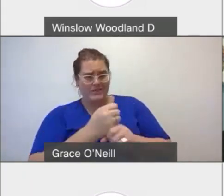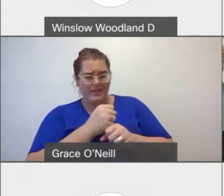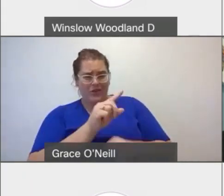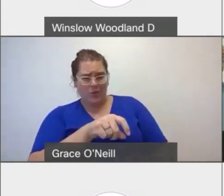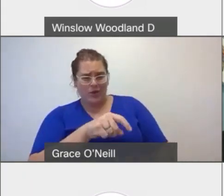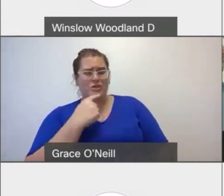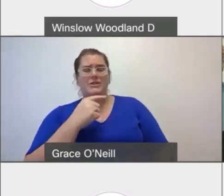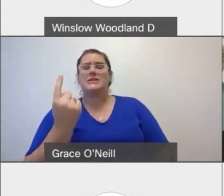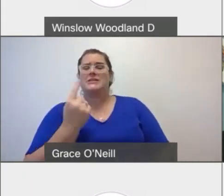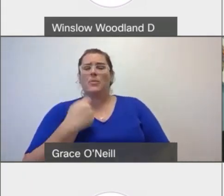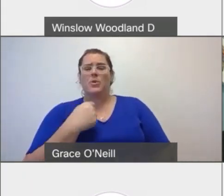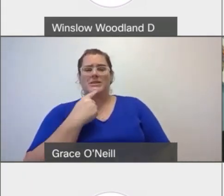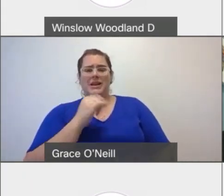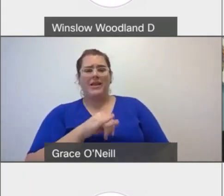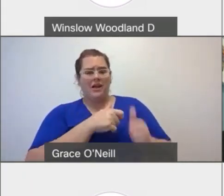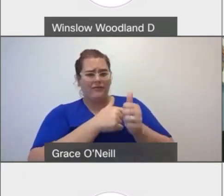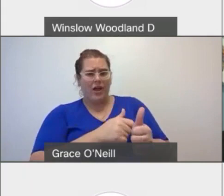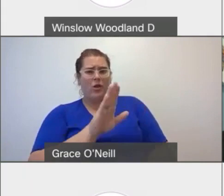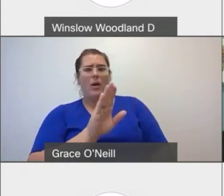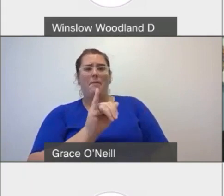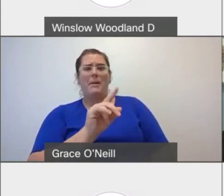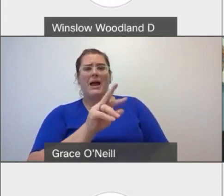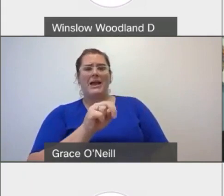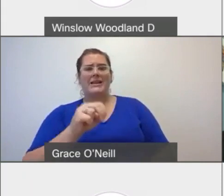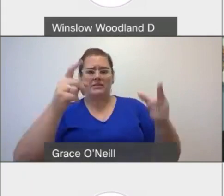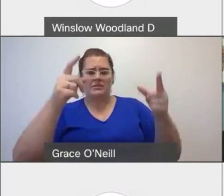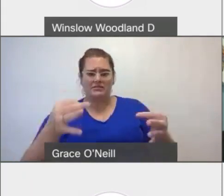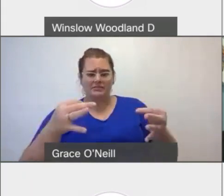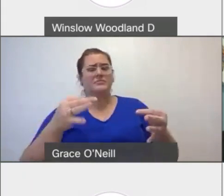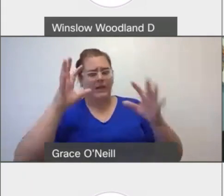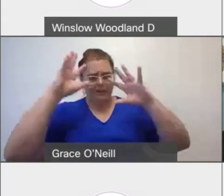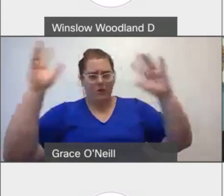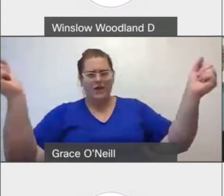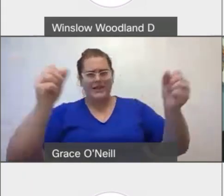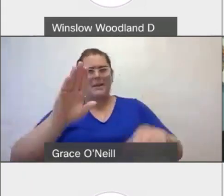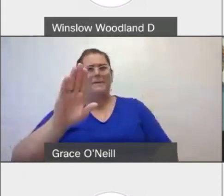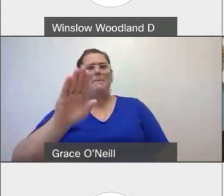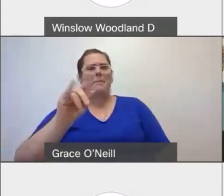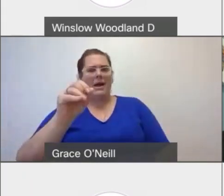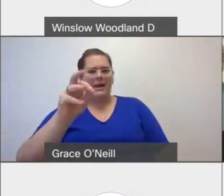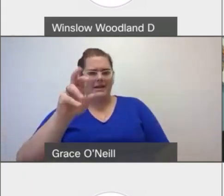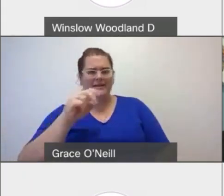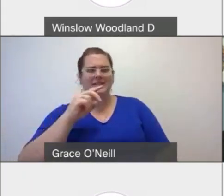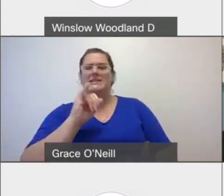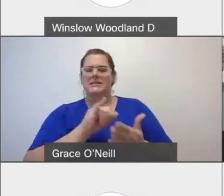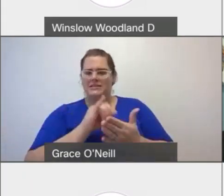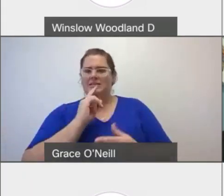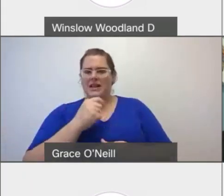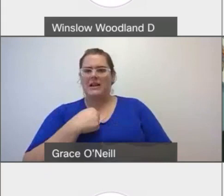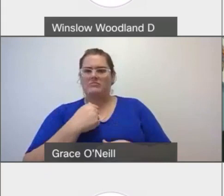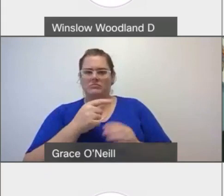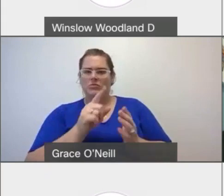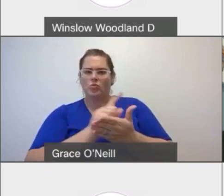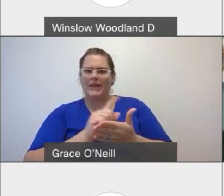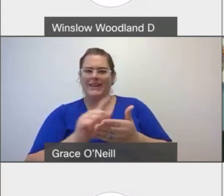the Biden ruling that permits weekly testing for non-vaccinated, as that is a federal rule versus a local